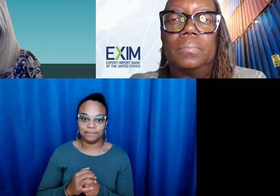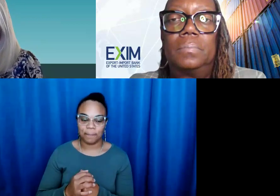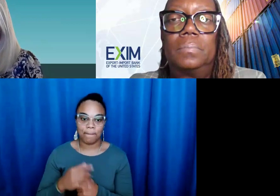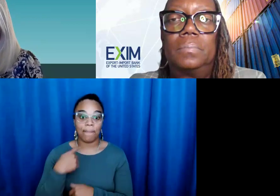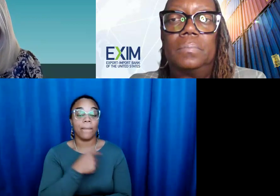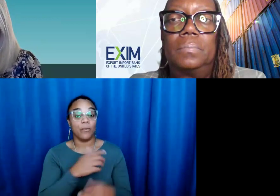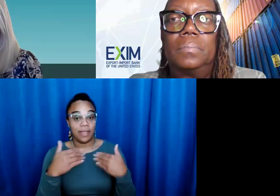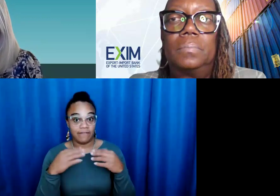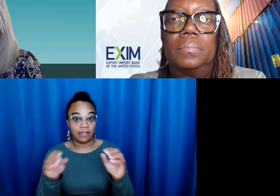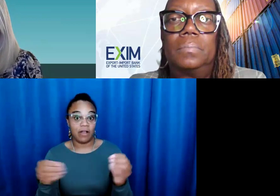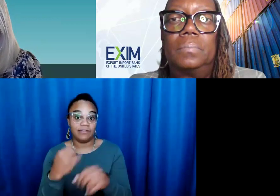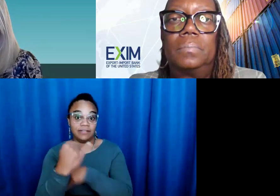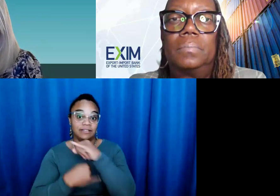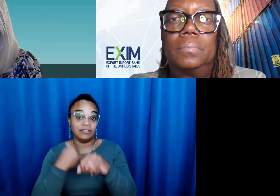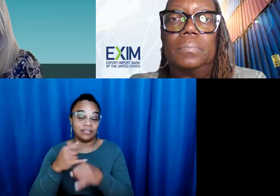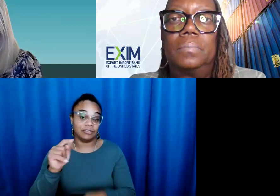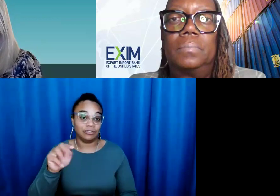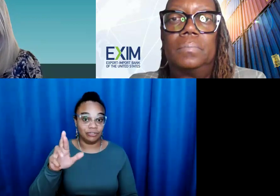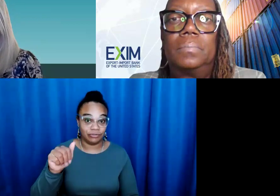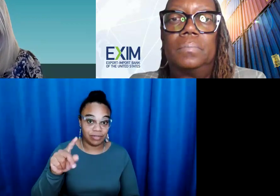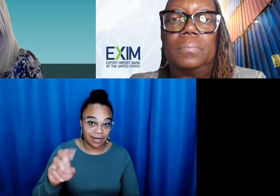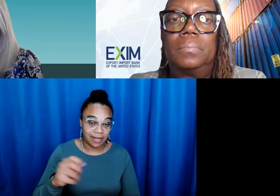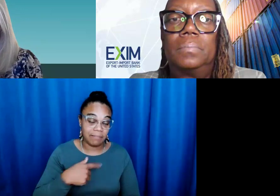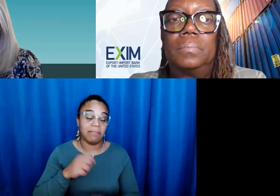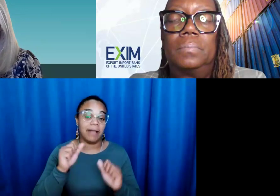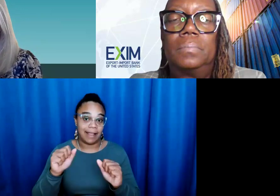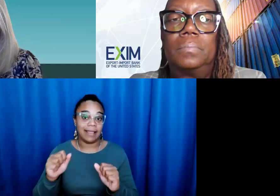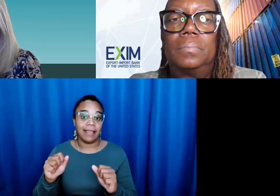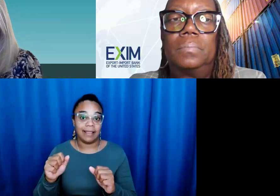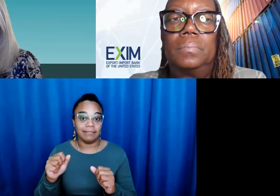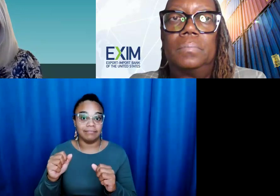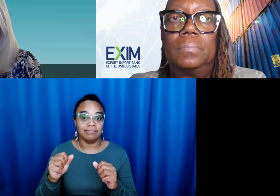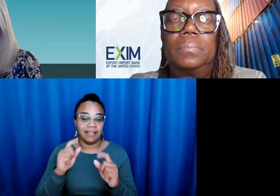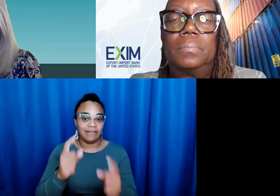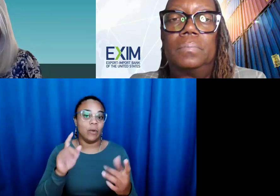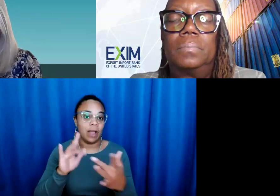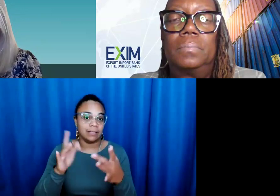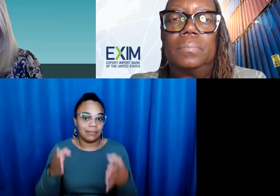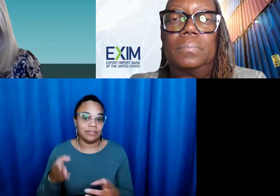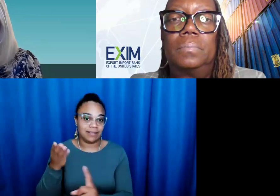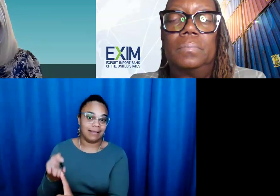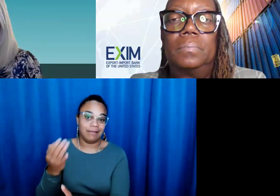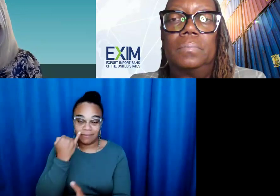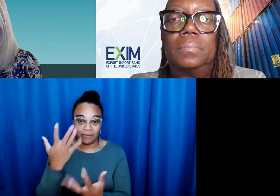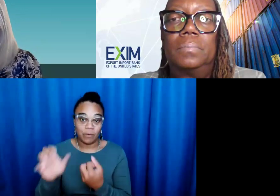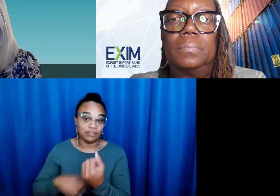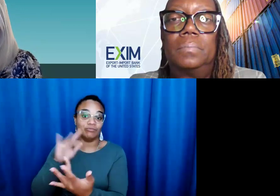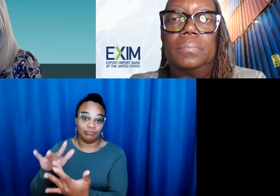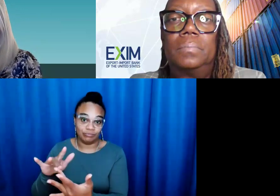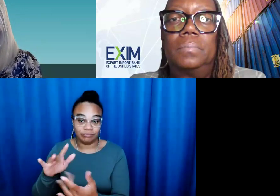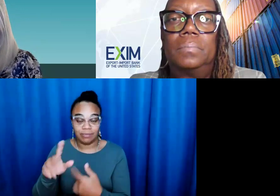the Office of International Trade, and I can connect you with someone there if you want to talk to someone there